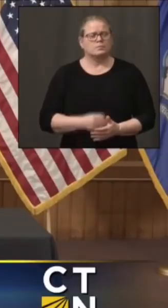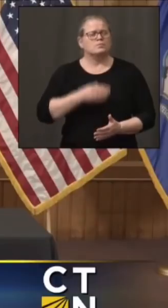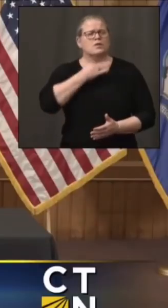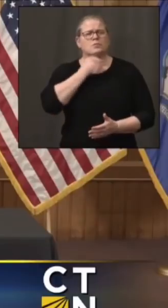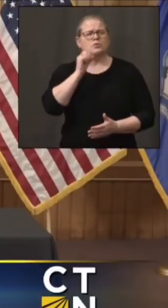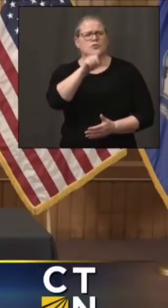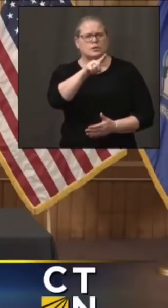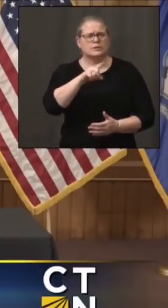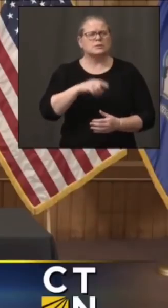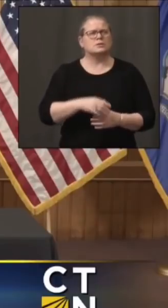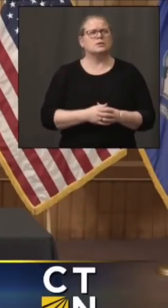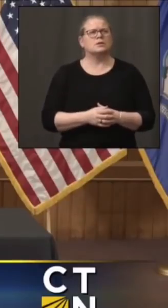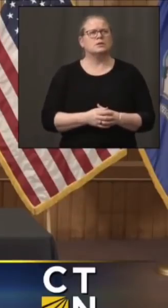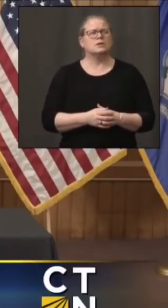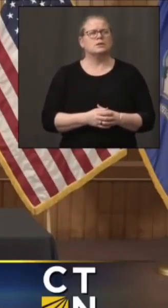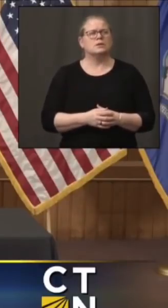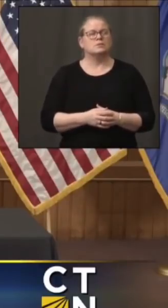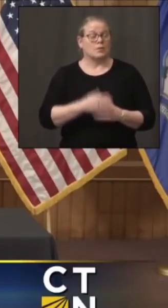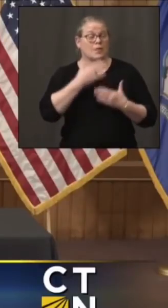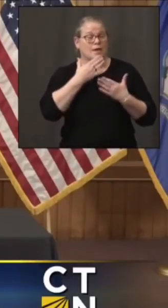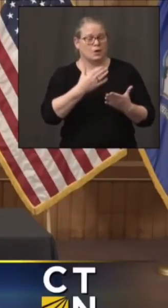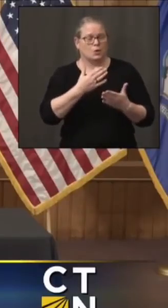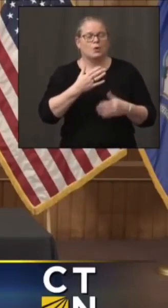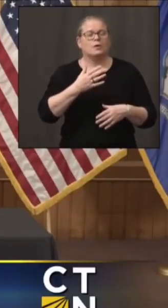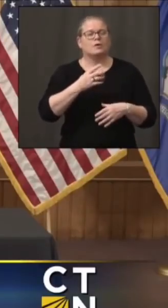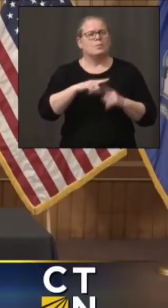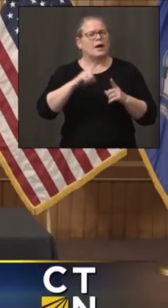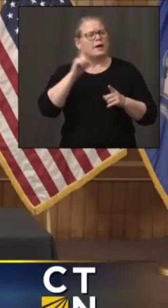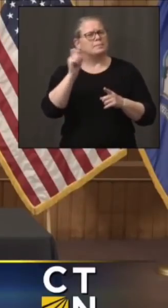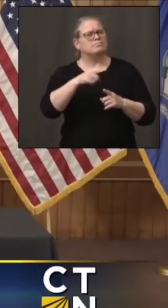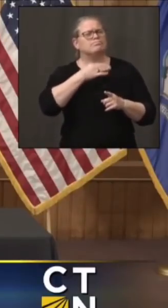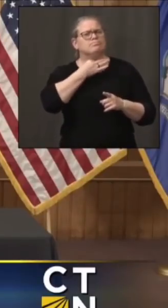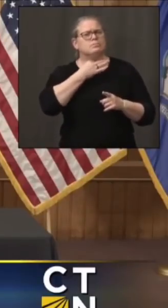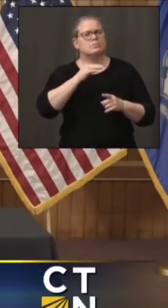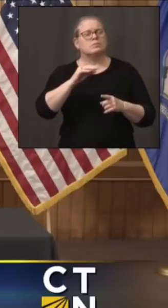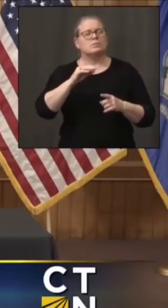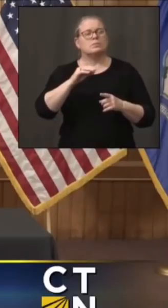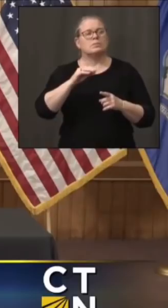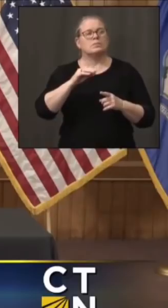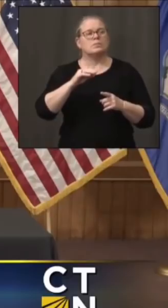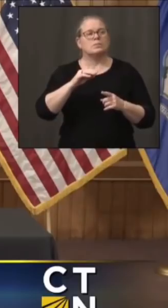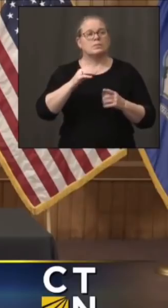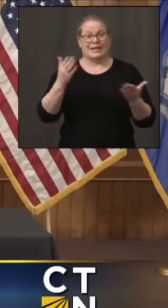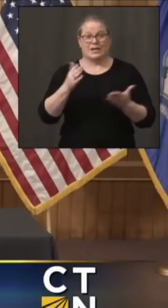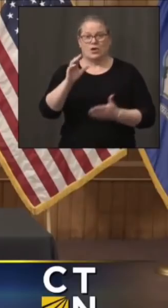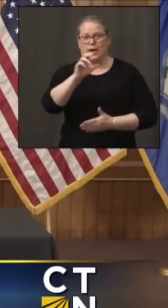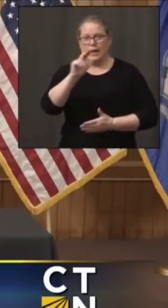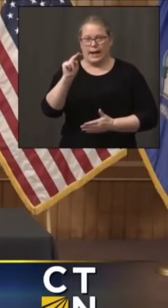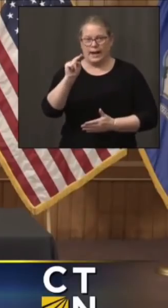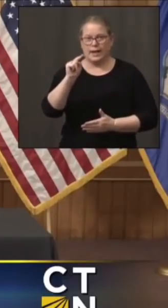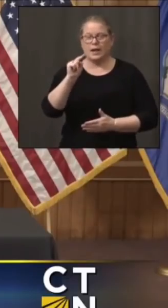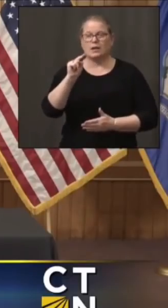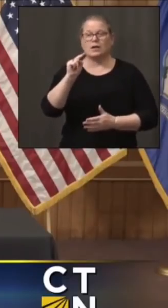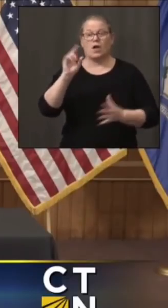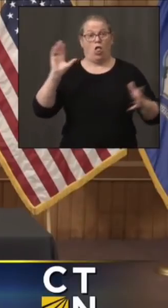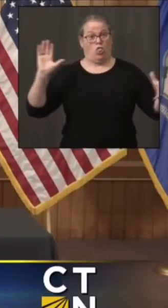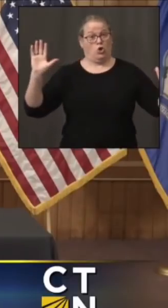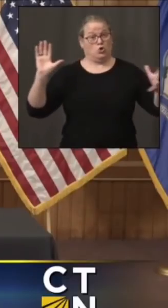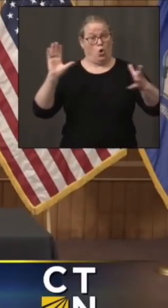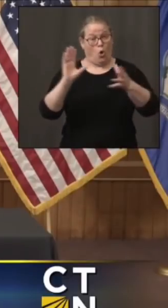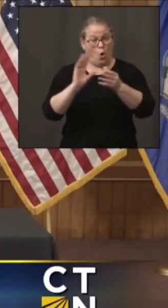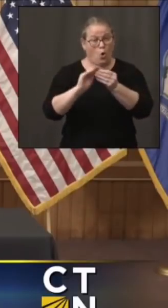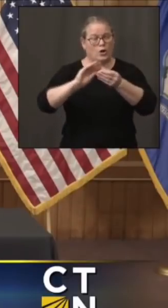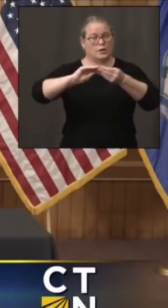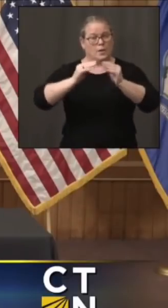the total number of COVID-19 cases in Connecticut? I'm not just talking about the reported number. I mean,